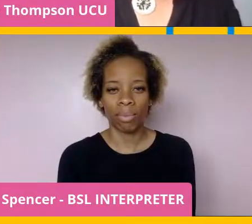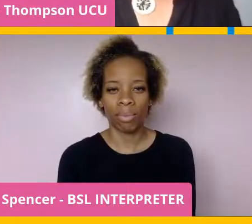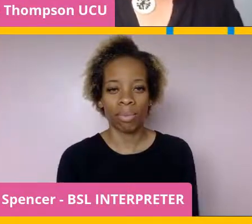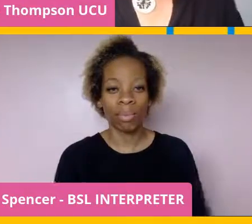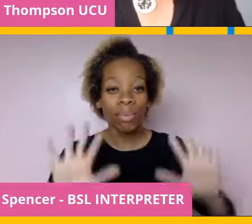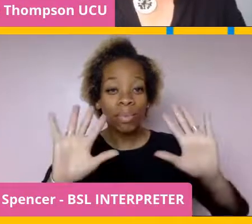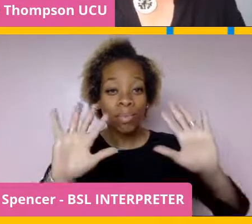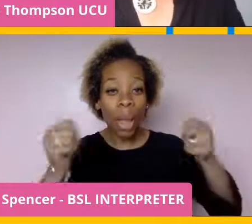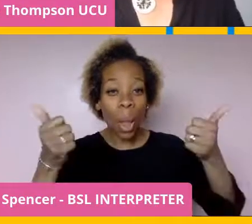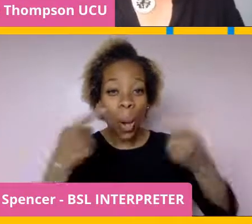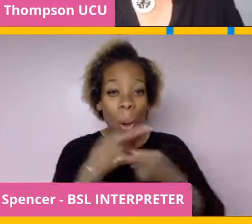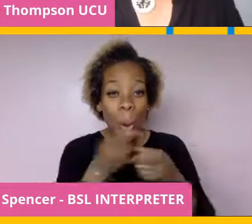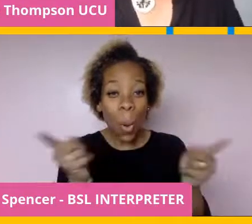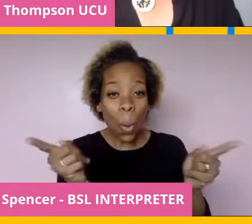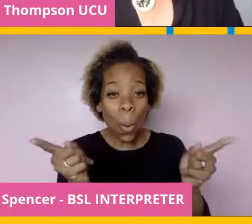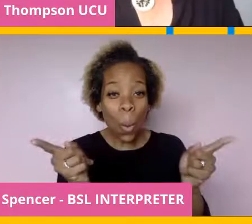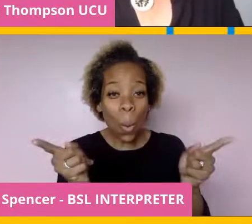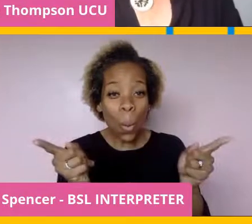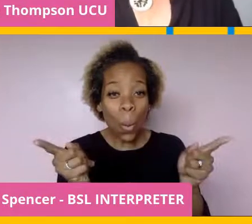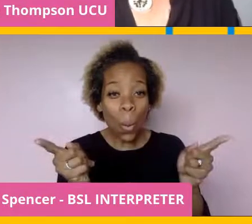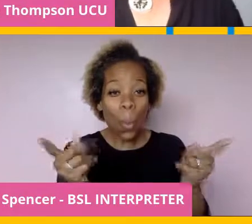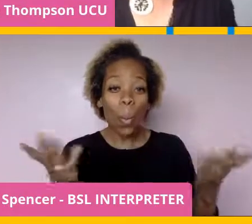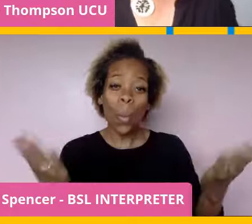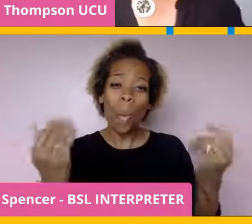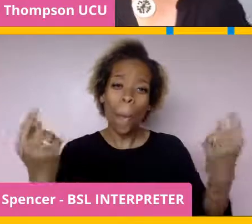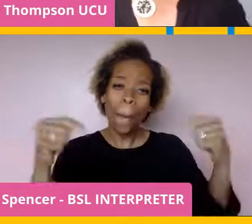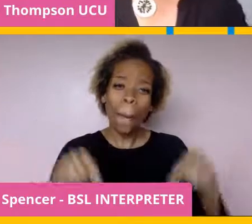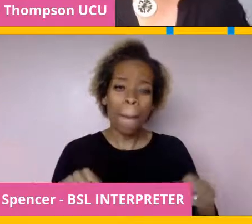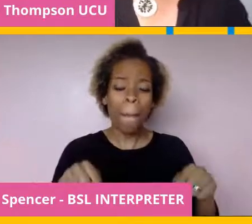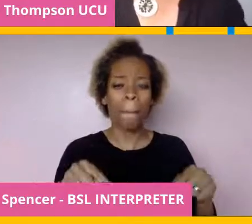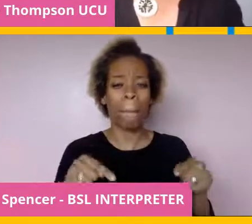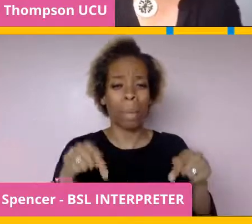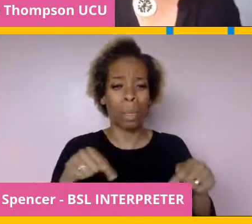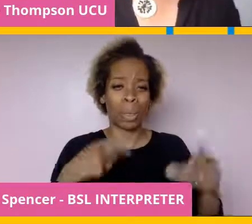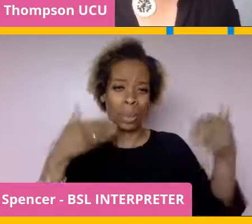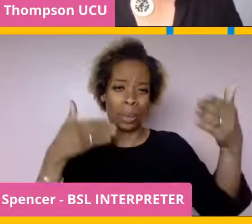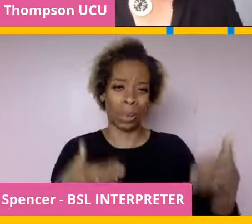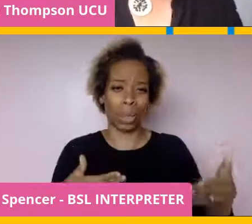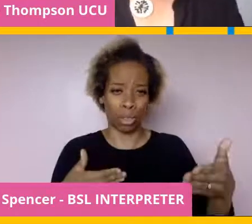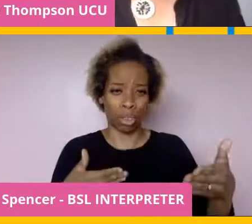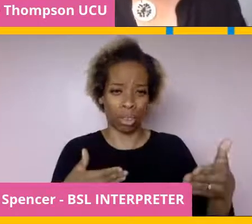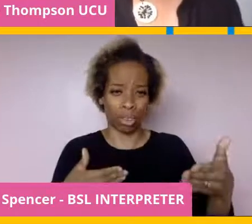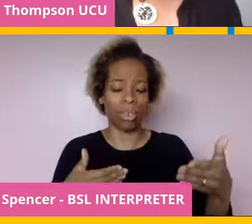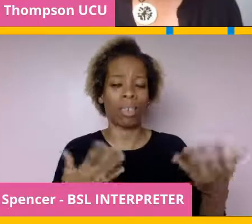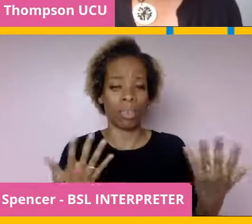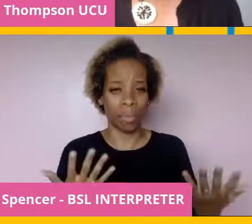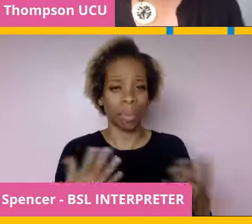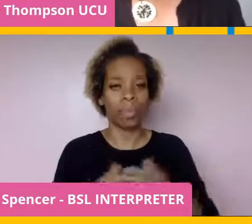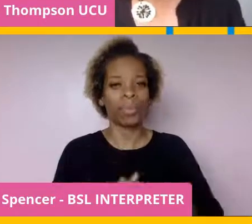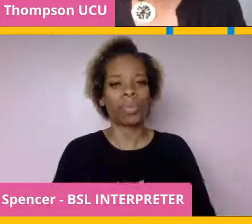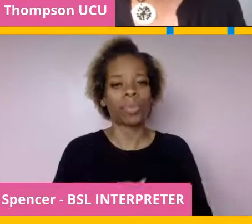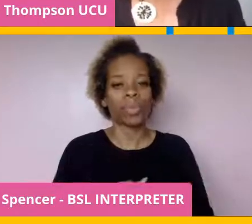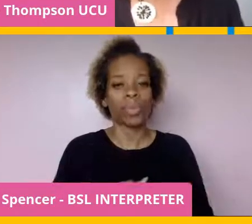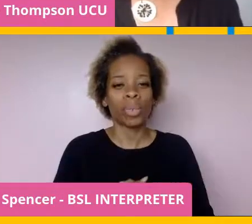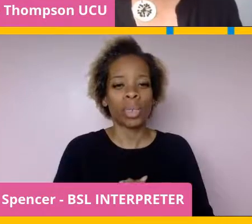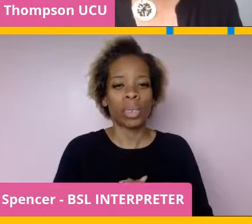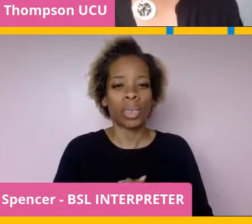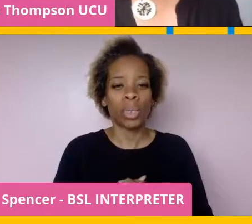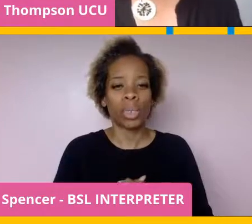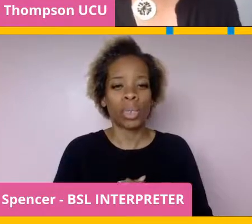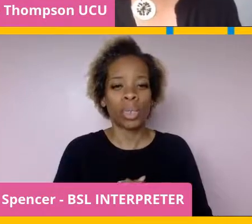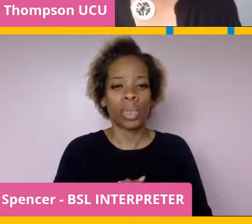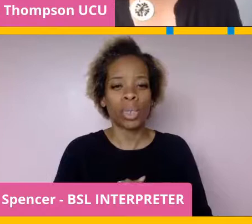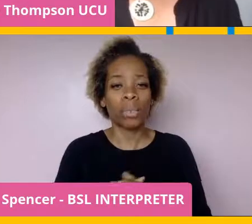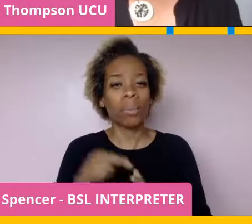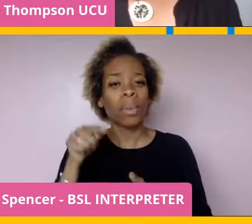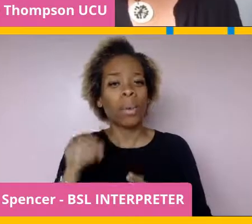Hello everyone, and welcome to this session on protecting staff on casualised contracts. This